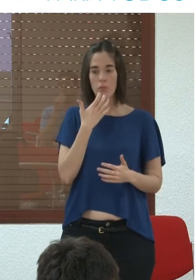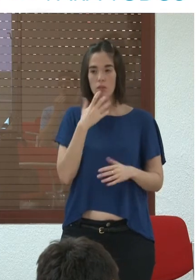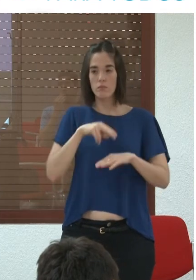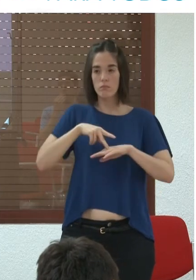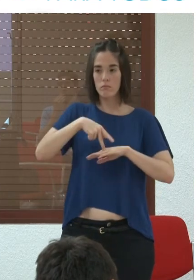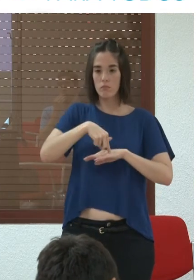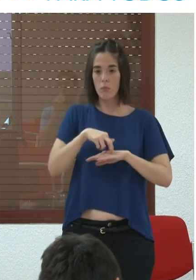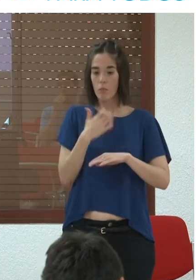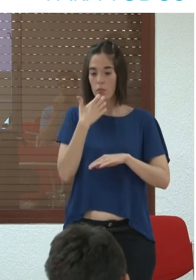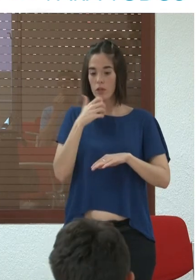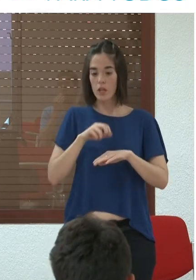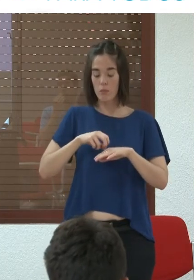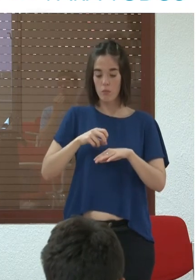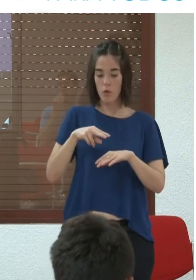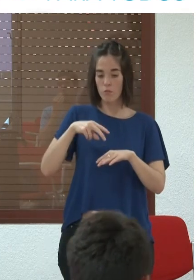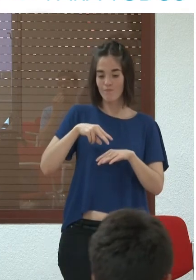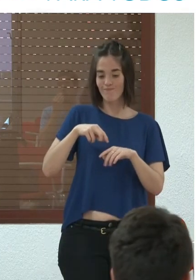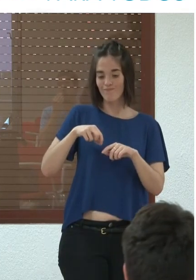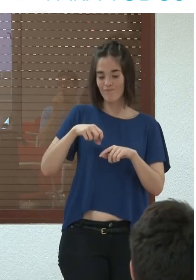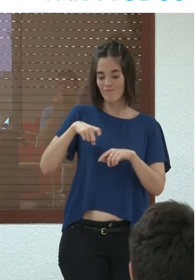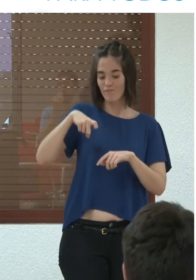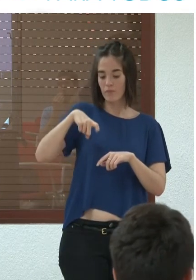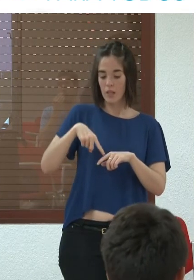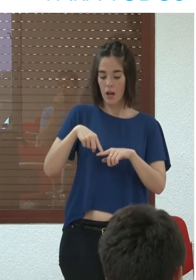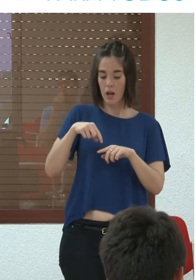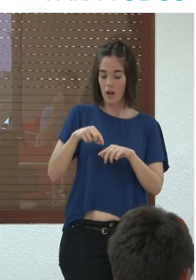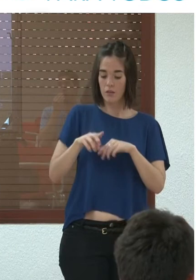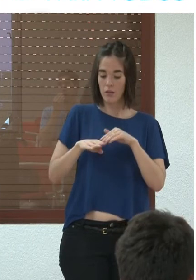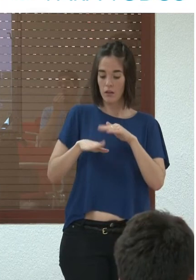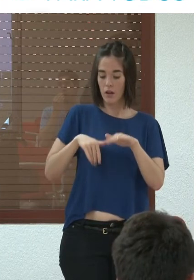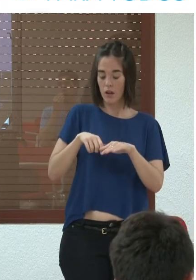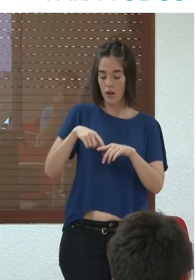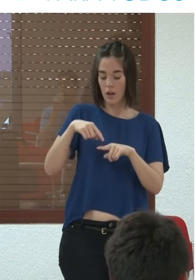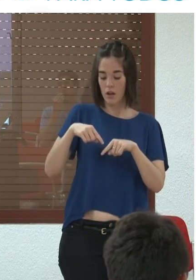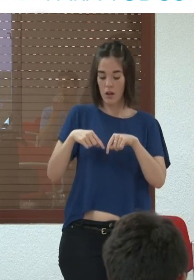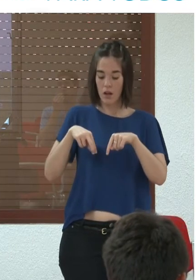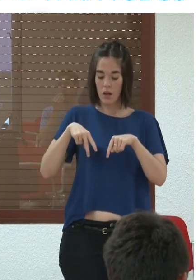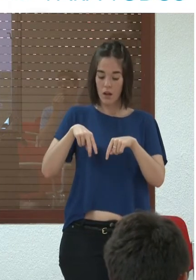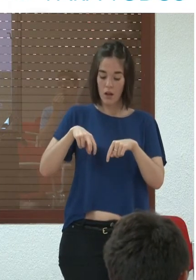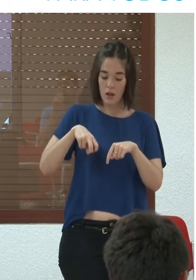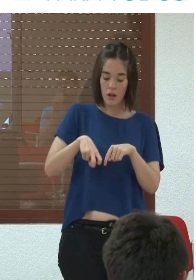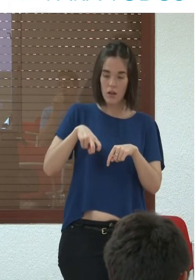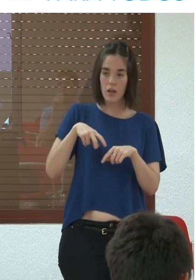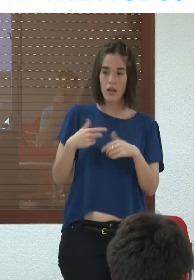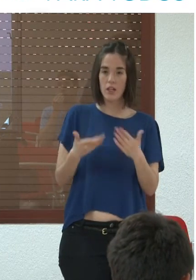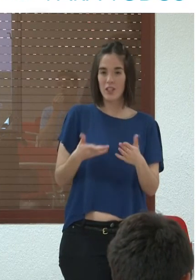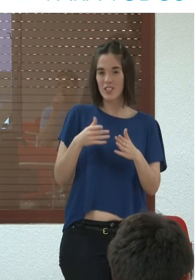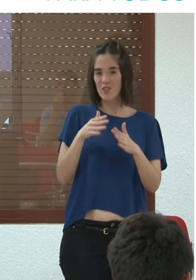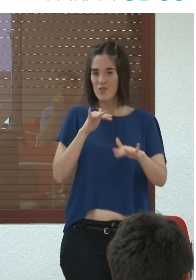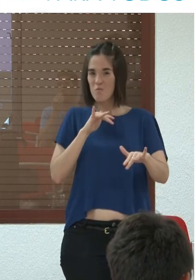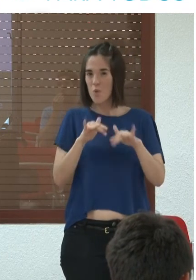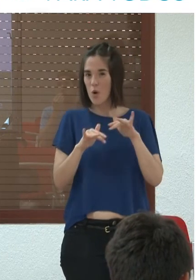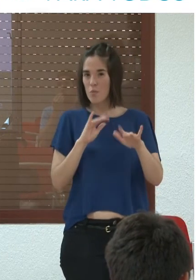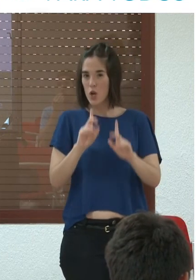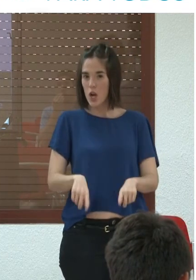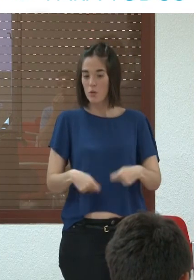pattern vigas that que will evitemos el suelo, que dos más prevent le more pasas the a impact doblar that you más la have with the rodilla, floor to después force que the haga movimientos person to move son or to